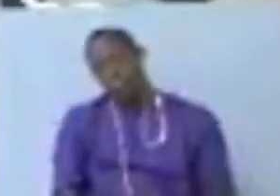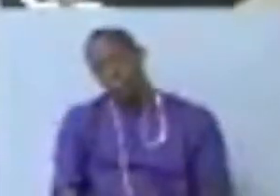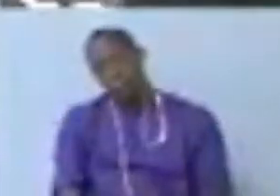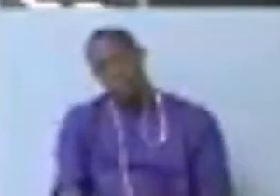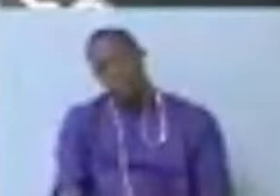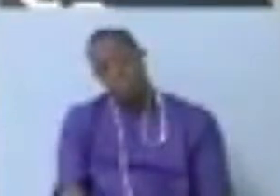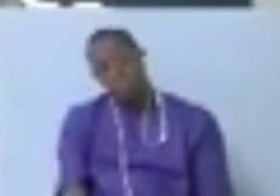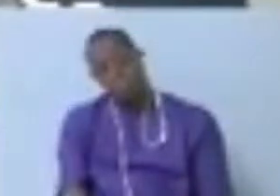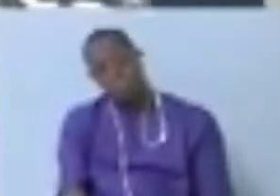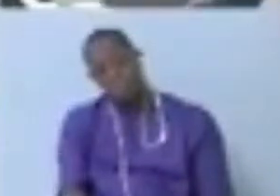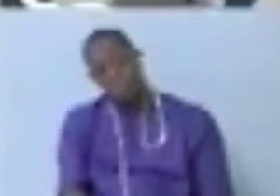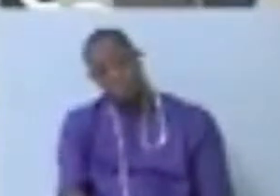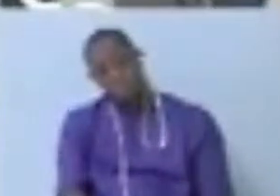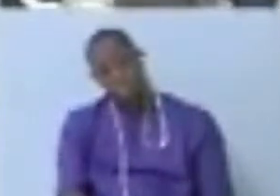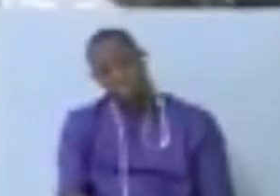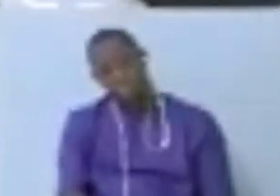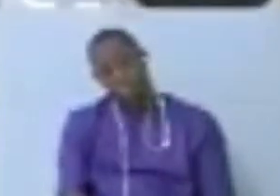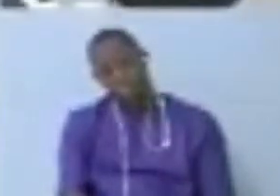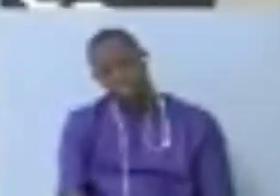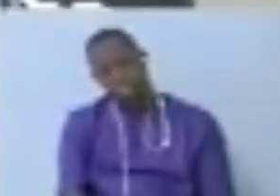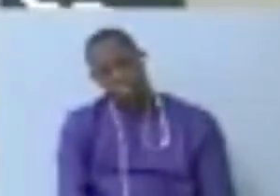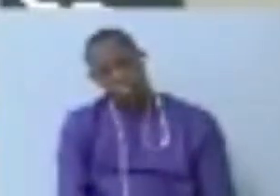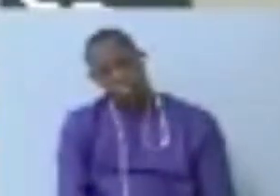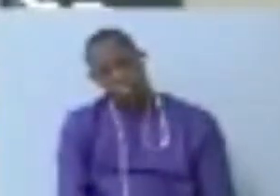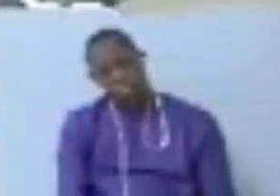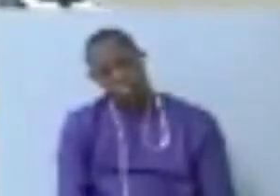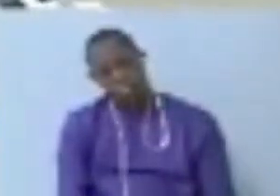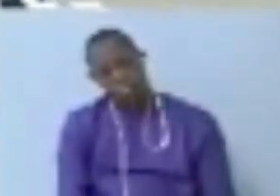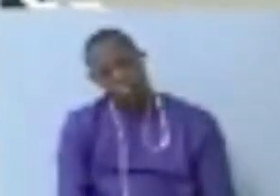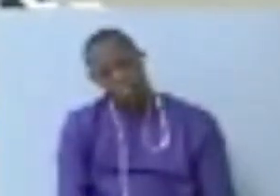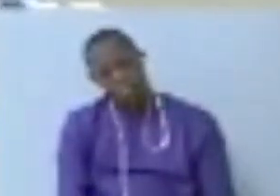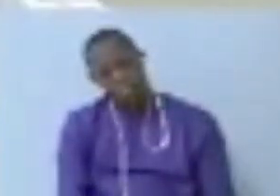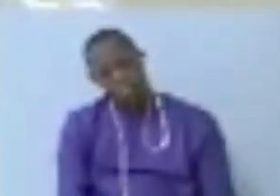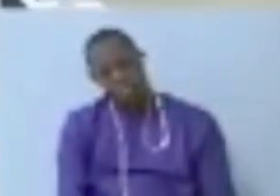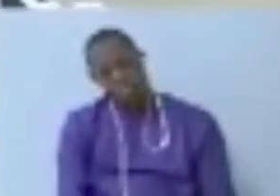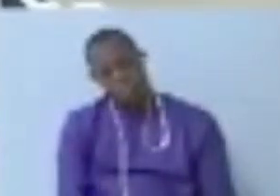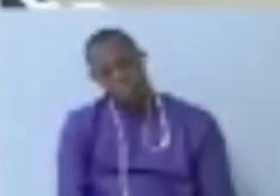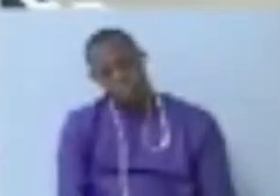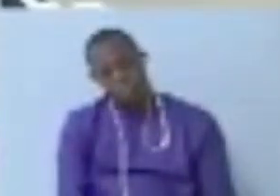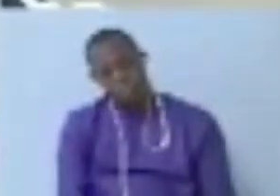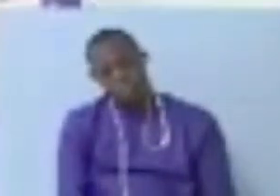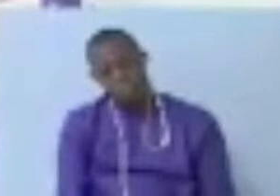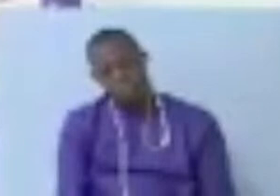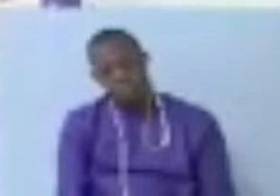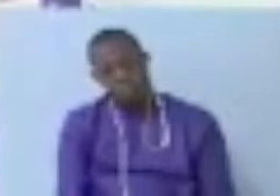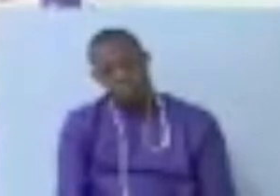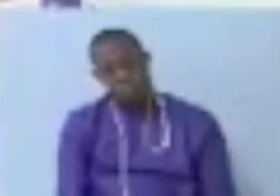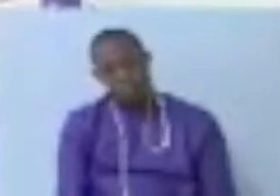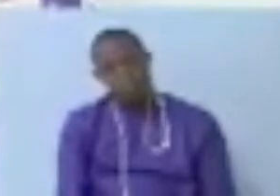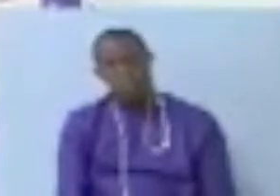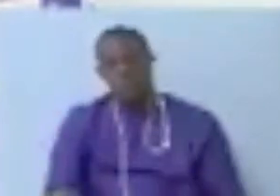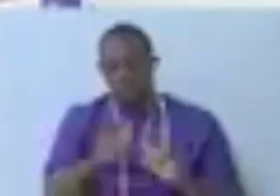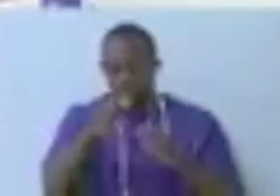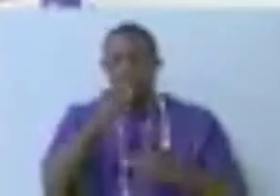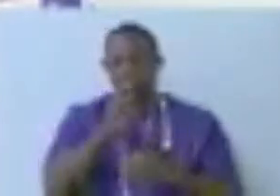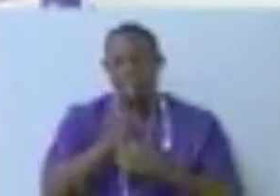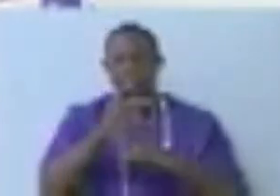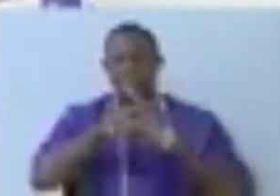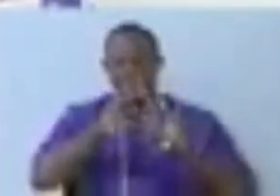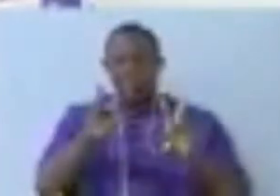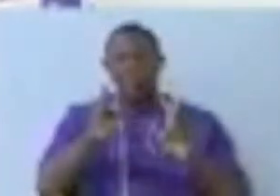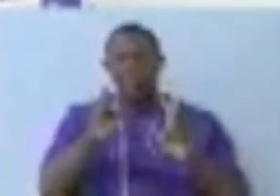talo ta ya ken kayto bala ten ministry e tara deri go kan imam fam foje abala fa be warla. It would have been different ta fatala